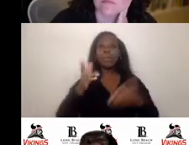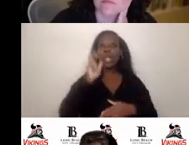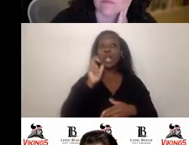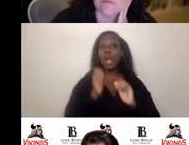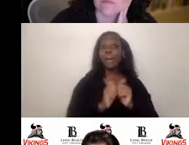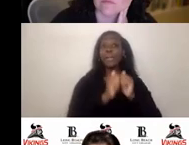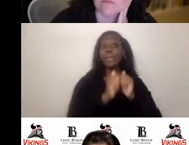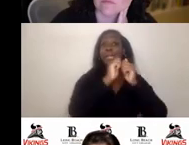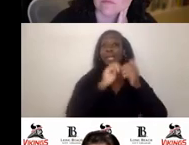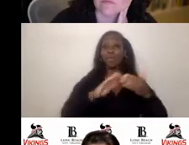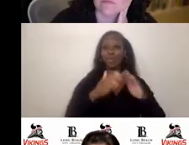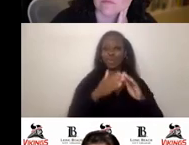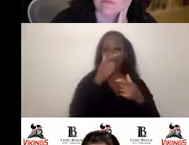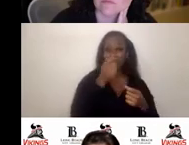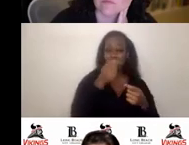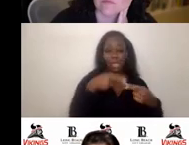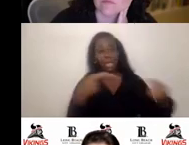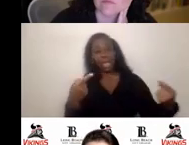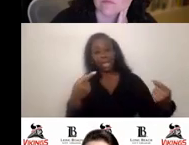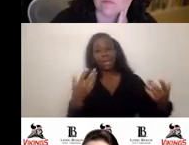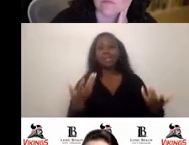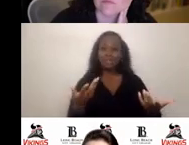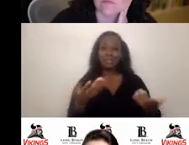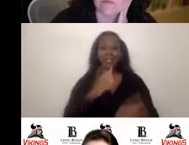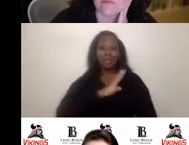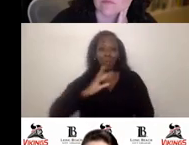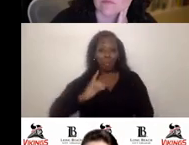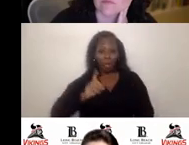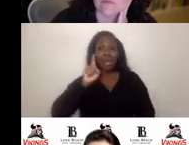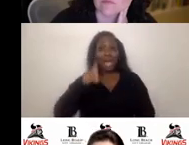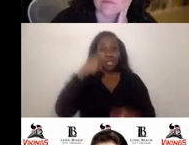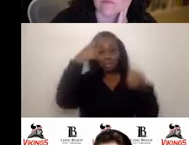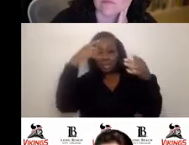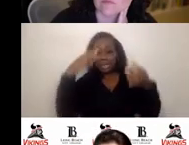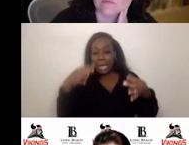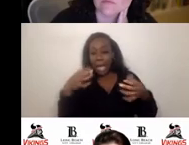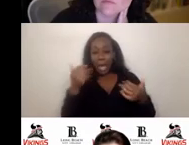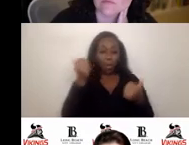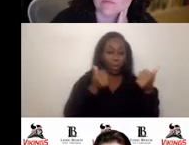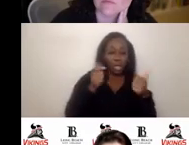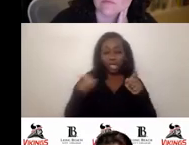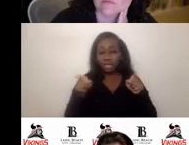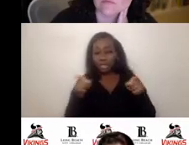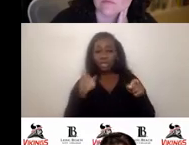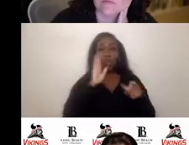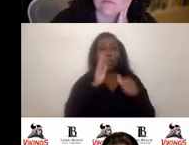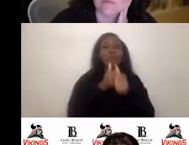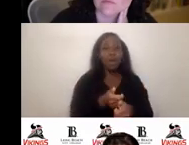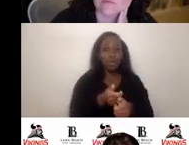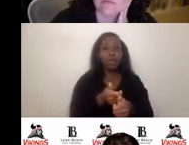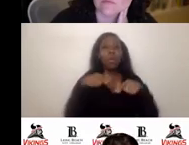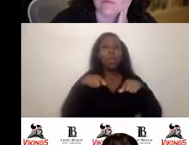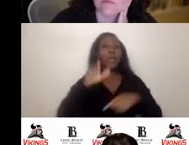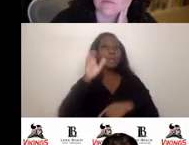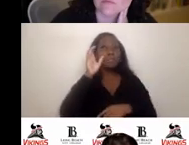this process, and that will be the job of the board to then direct us on which way to go as they listen through this